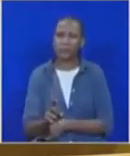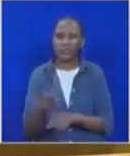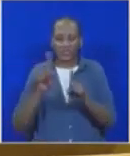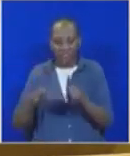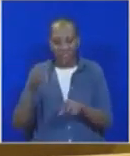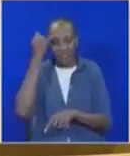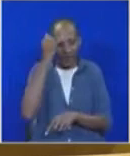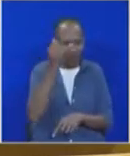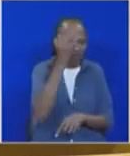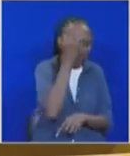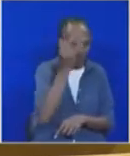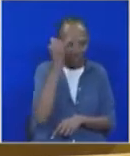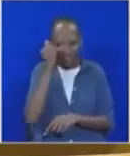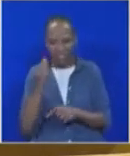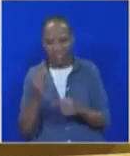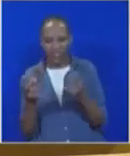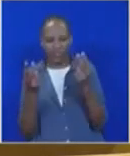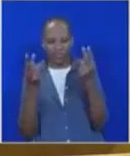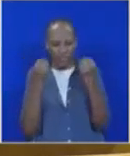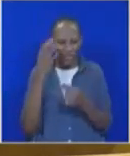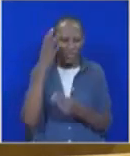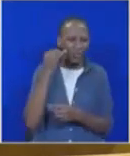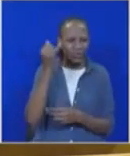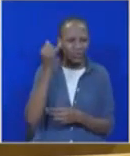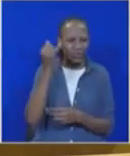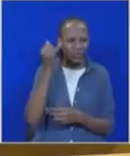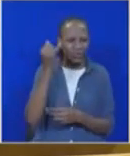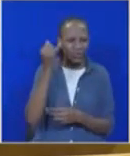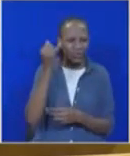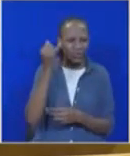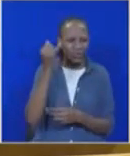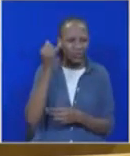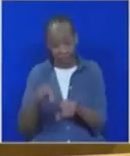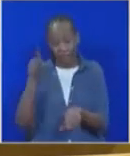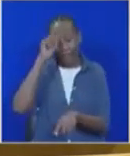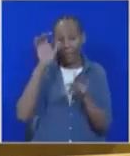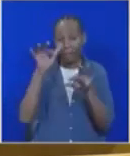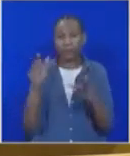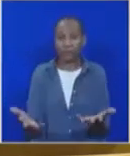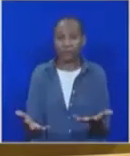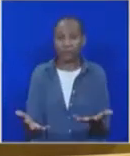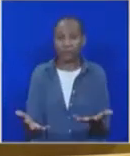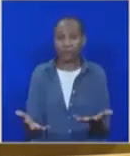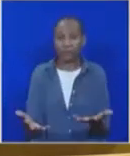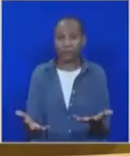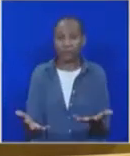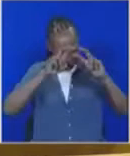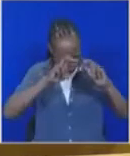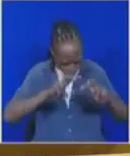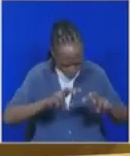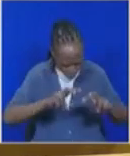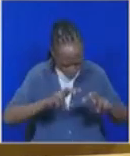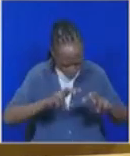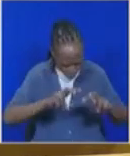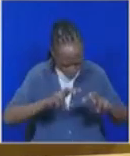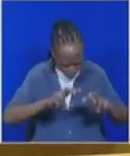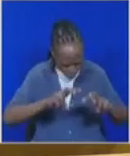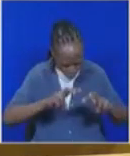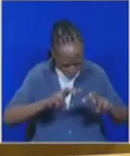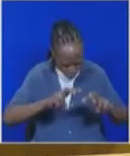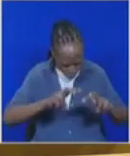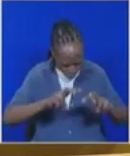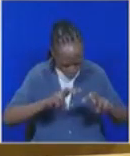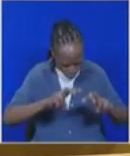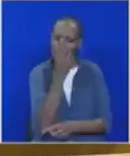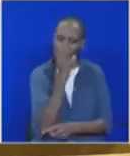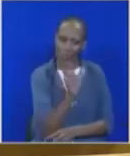occupying even a new generation of black people. You can scrutinize the Constitution with a microscope, but you won't find a single reference